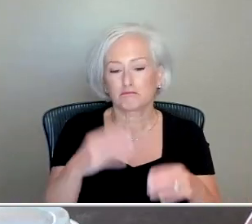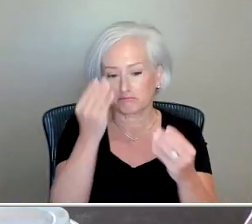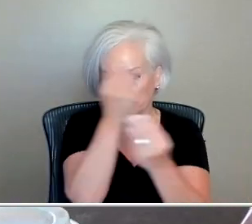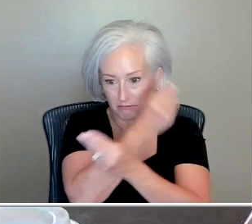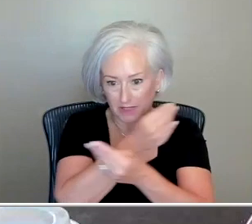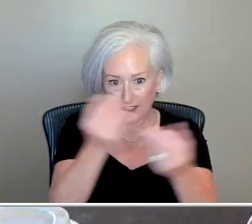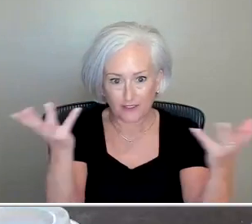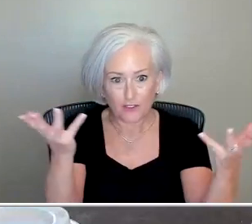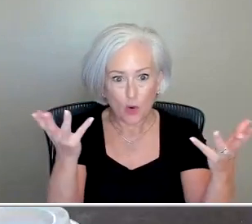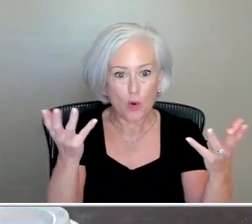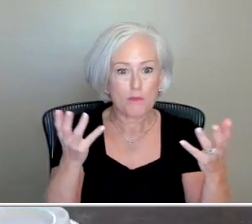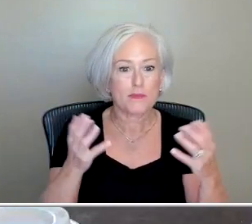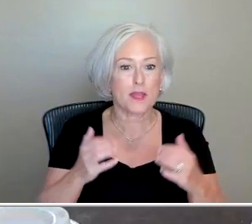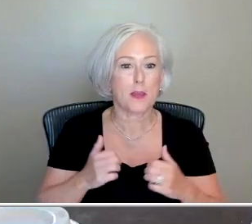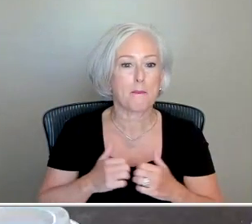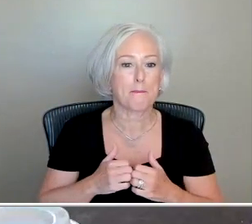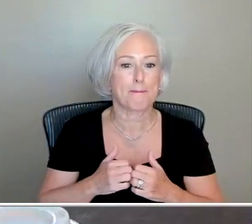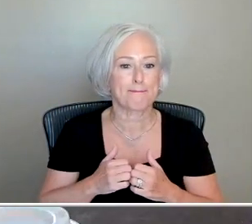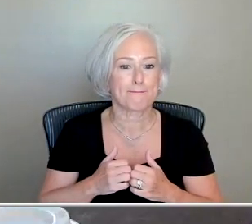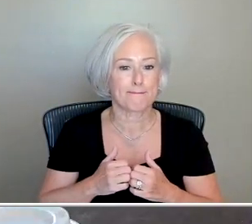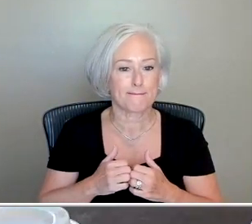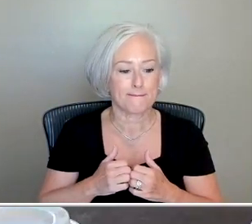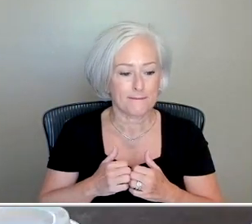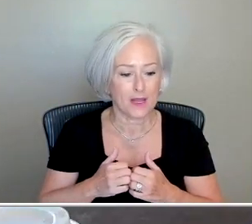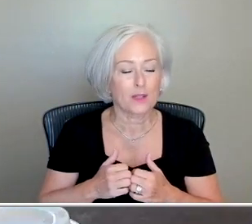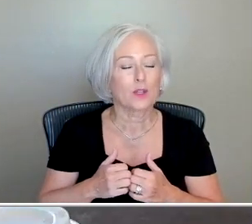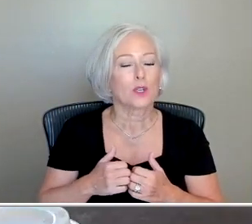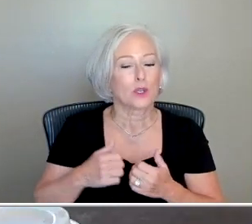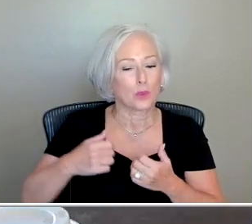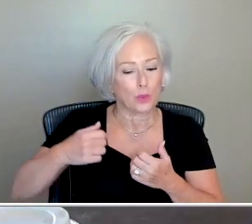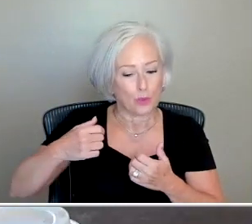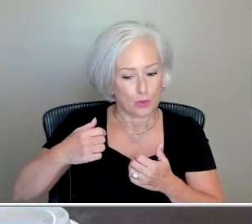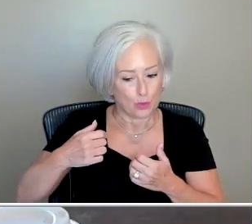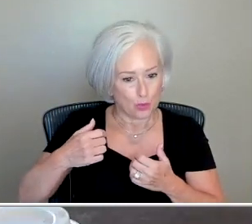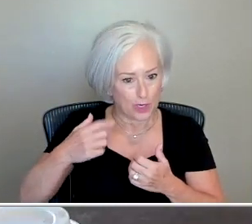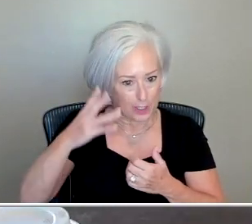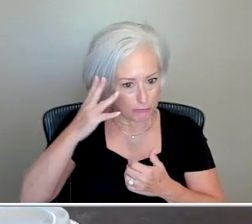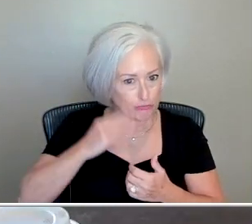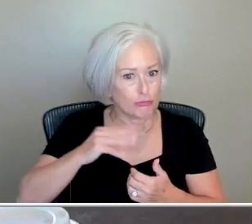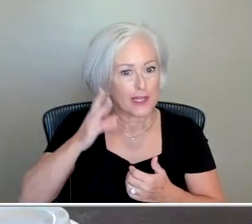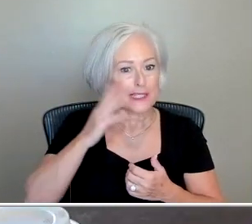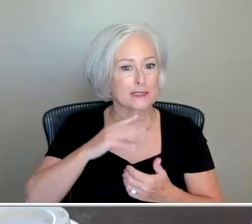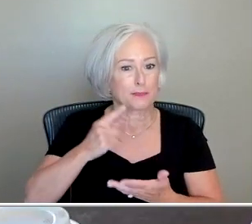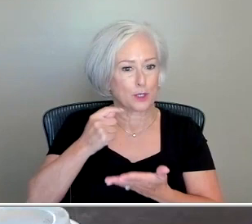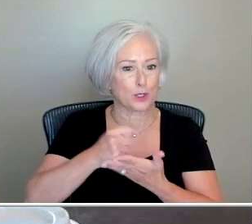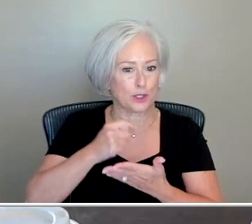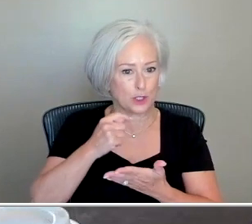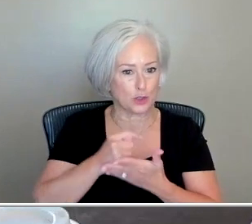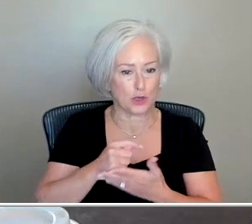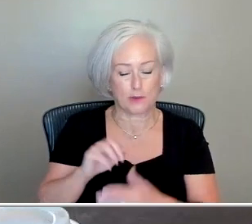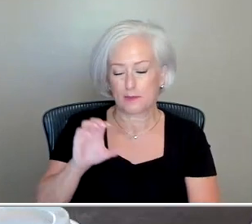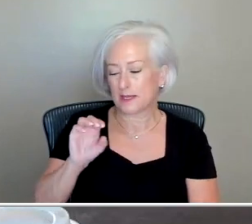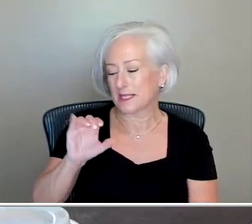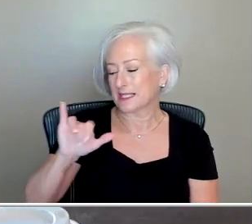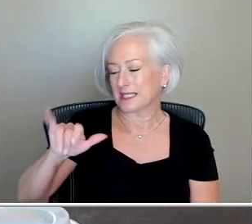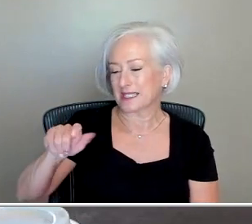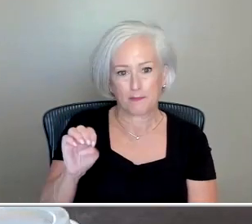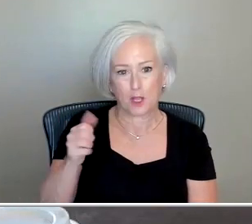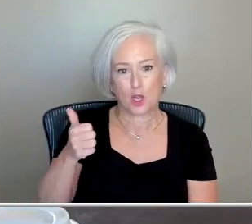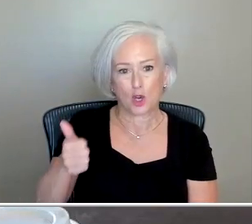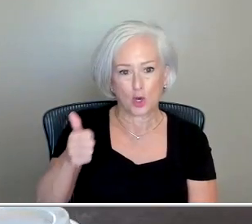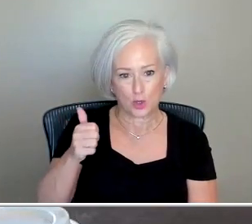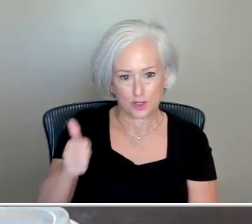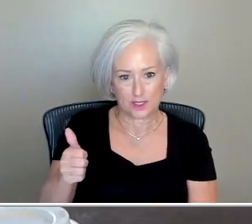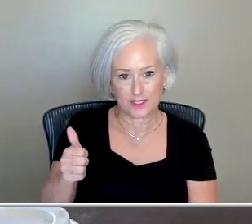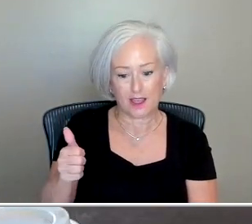inform the viewers. We went through the treatments. Cynthia Newsom of KSHB 41 came in and did a whole story right at the